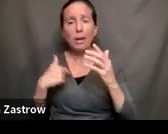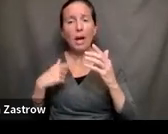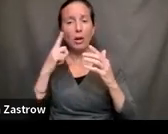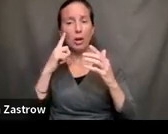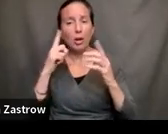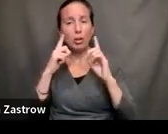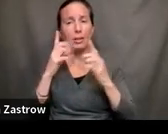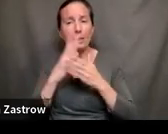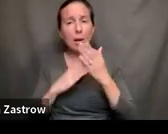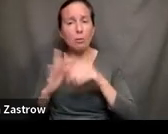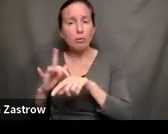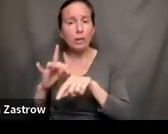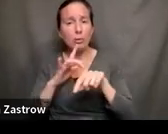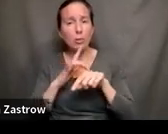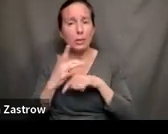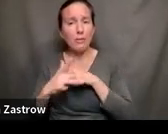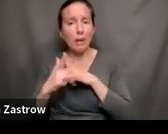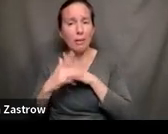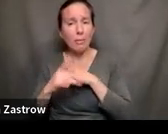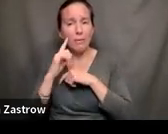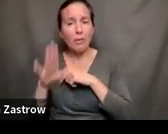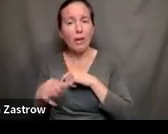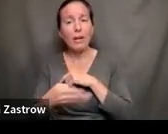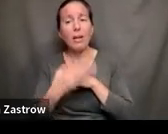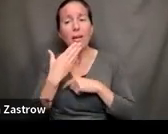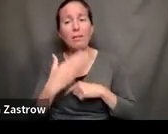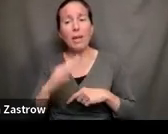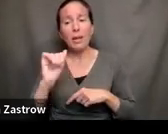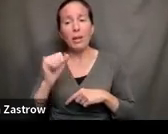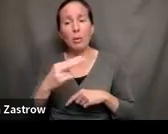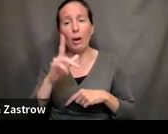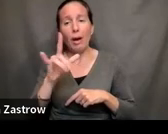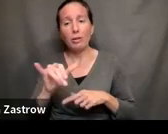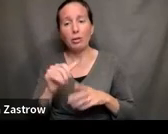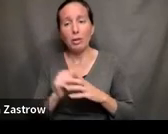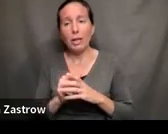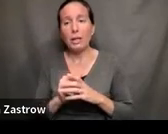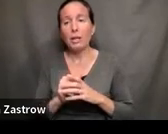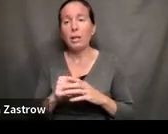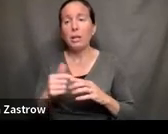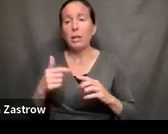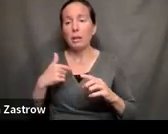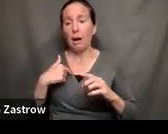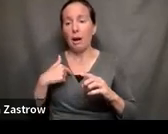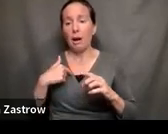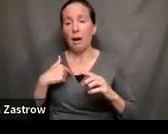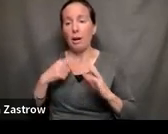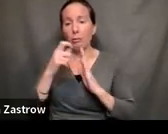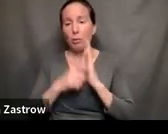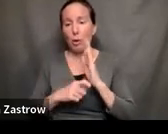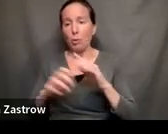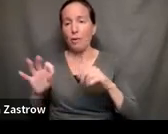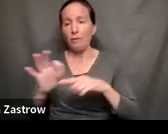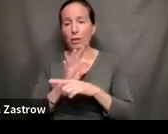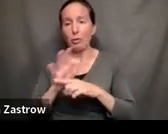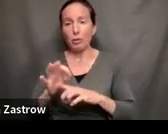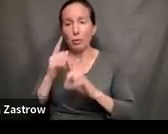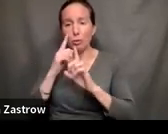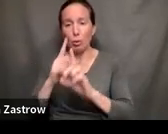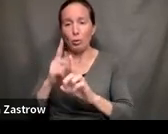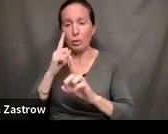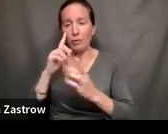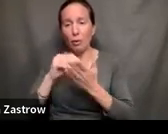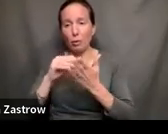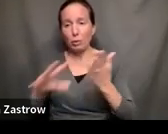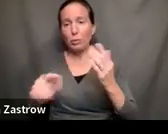what I got. Thanks, Ashley. Yeah, and when I was doing functional goals, like behavior goals for my students, like I